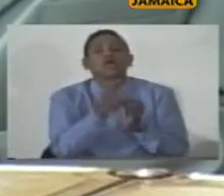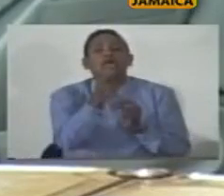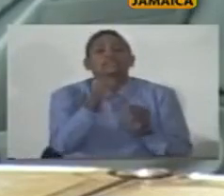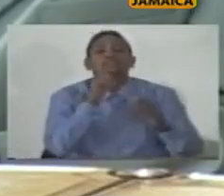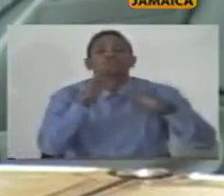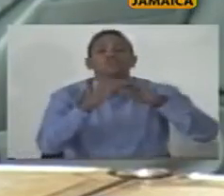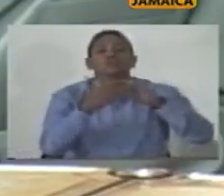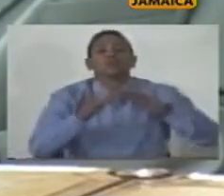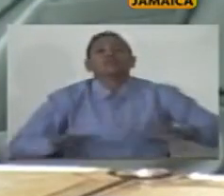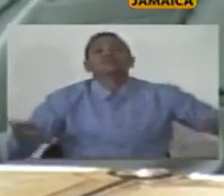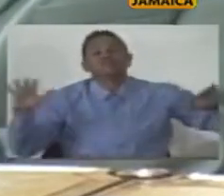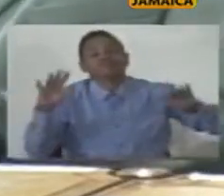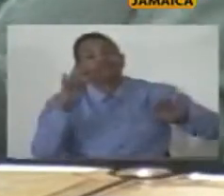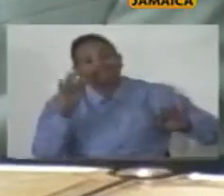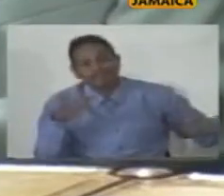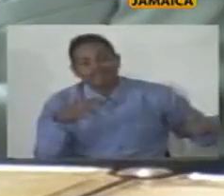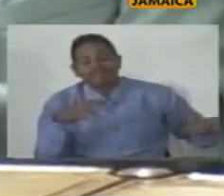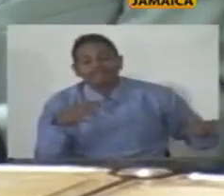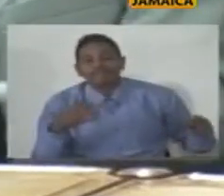Jamaica.